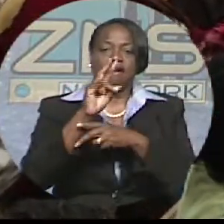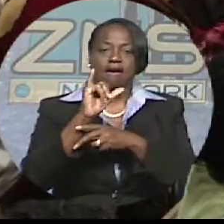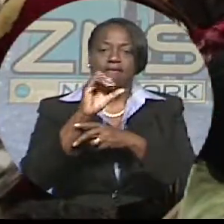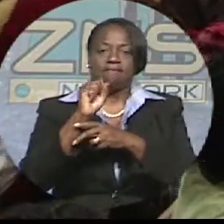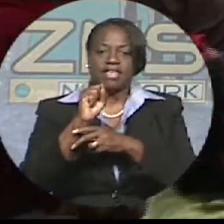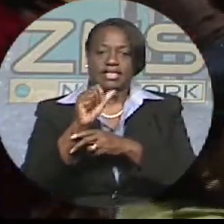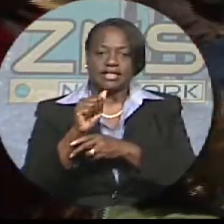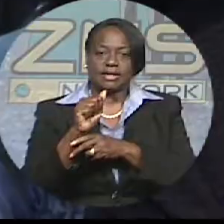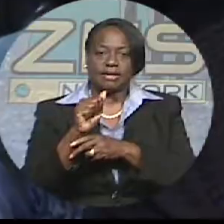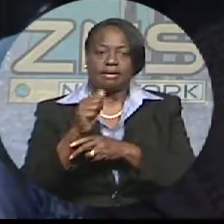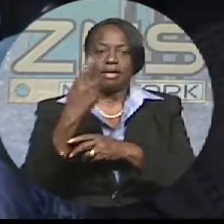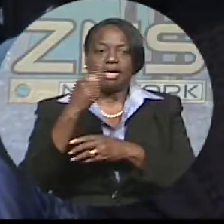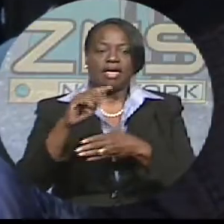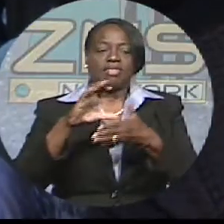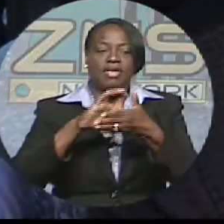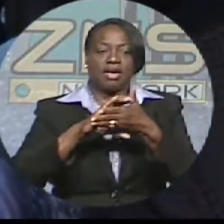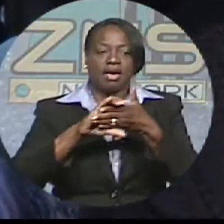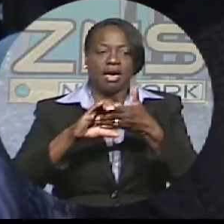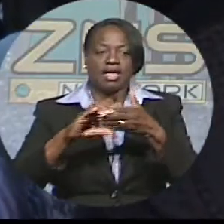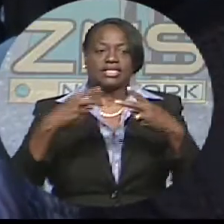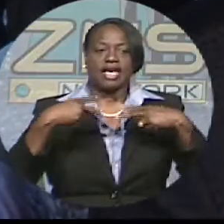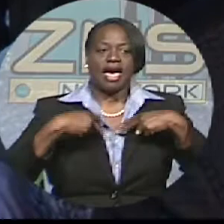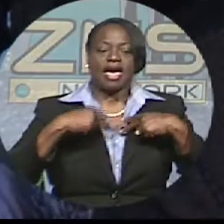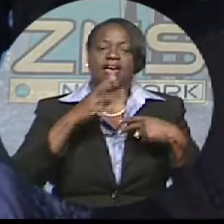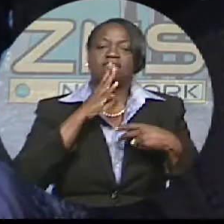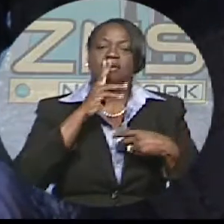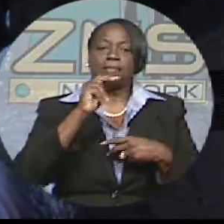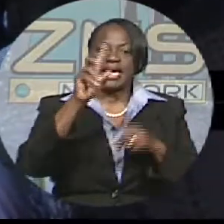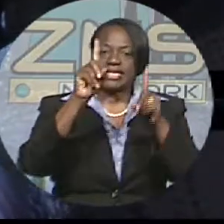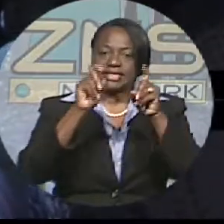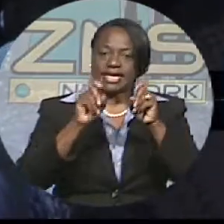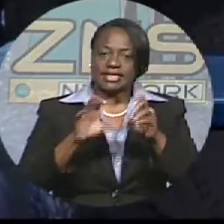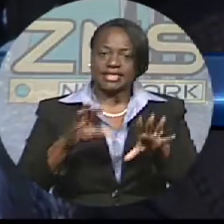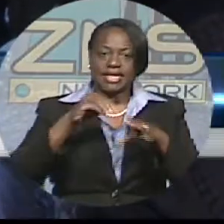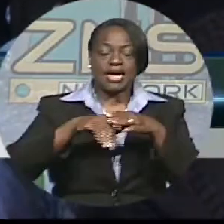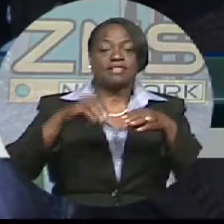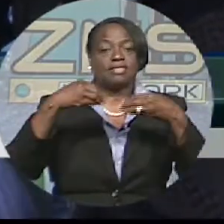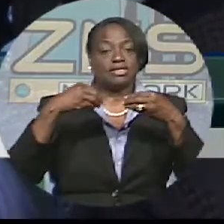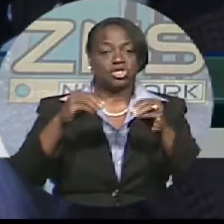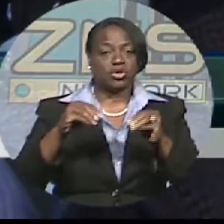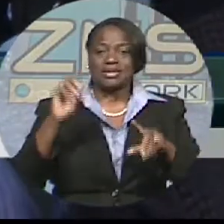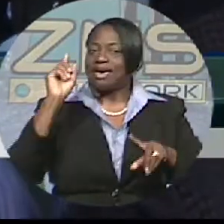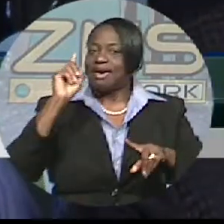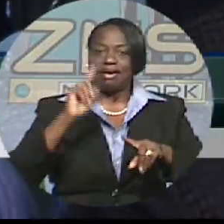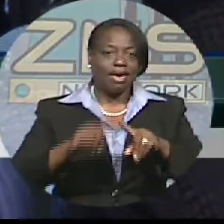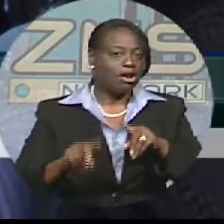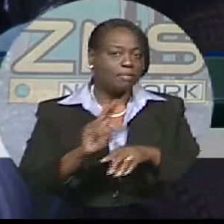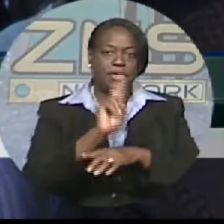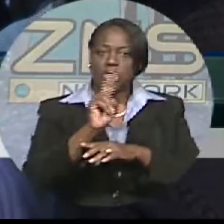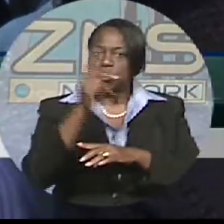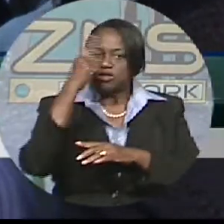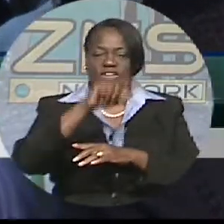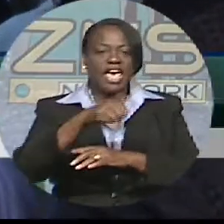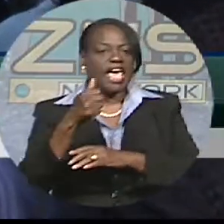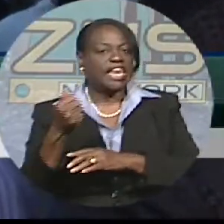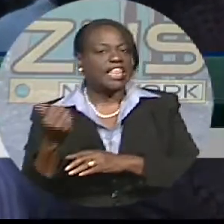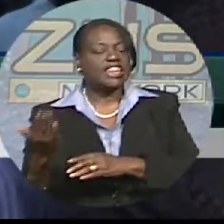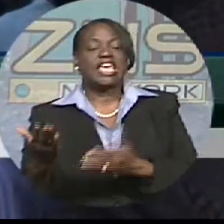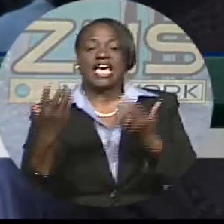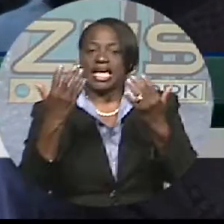The cards have already been tested in the stores. They cannot be used for anything